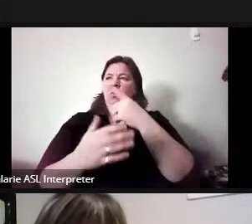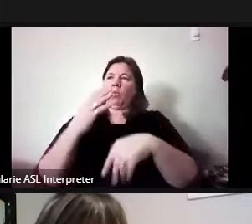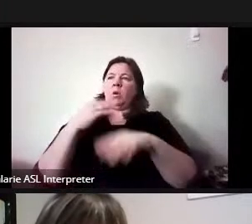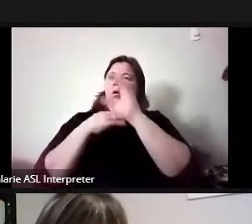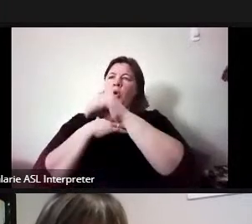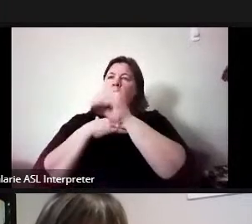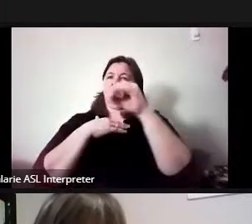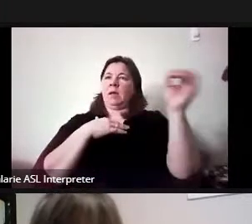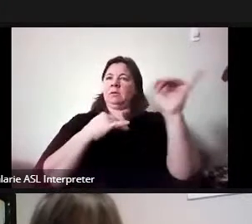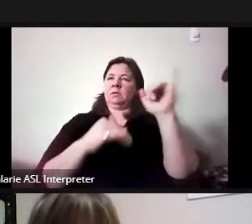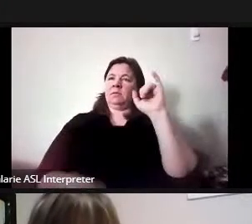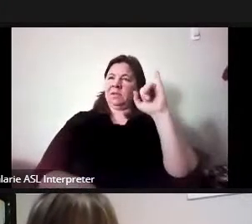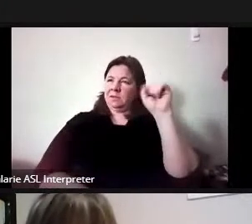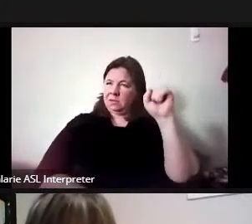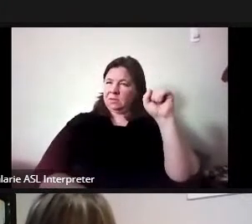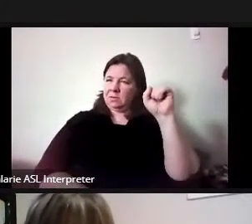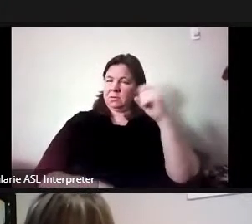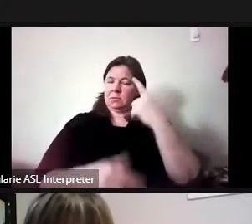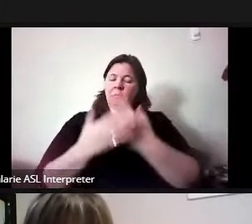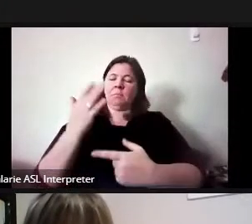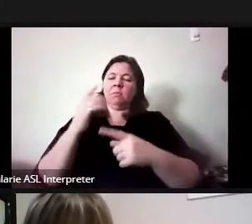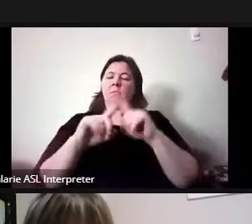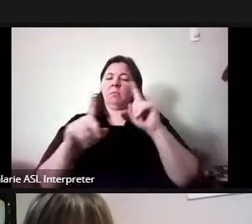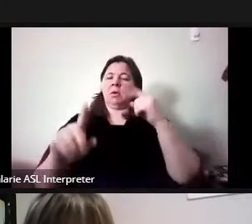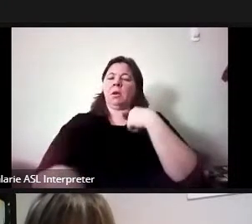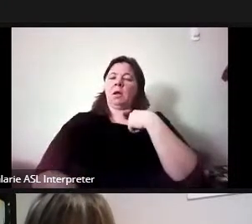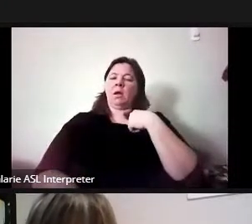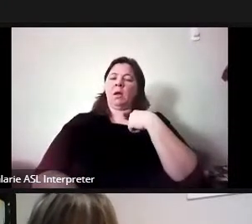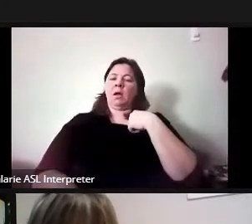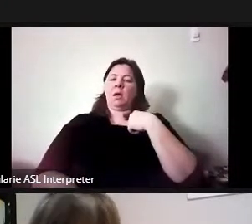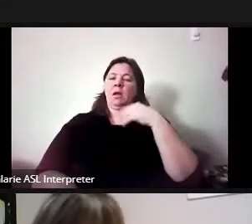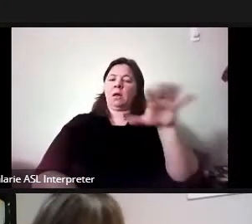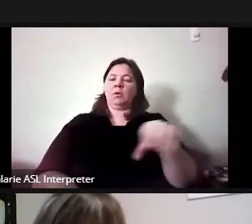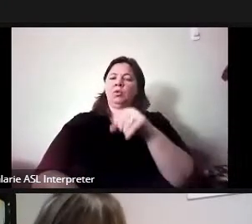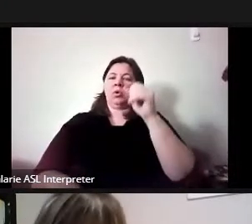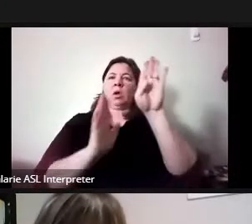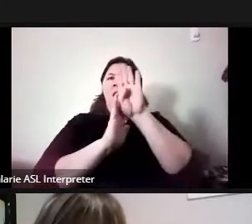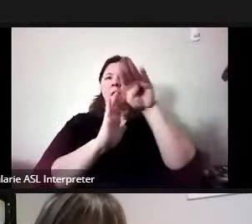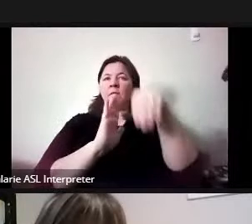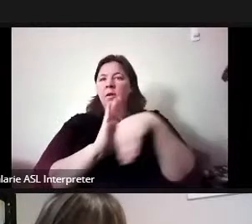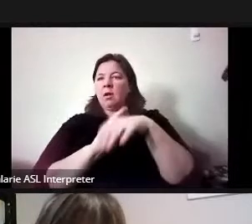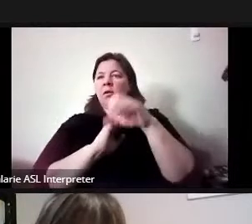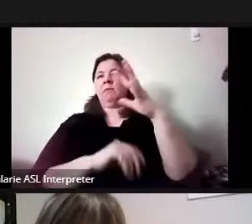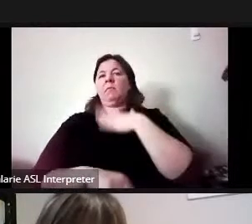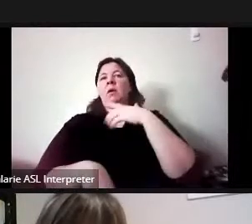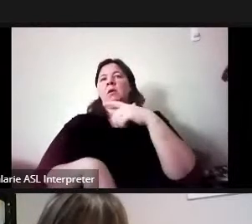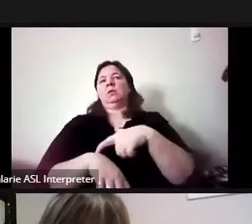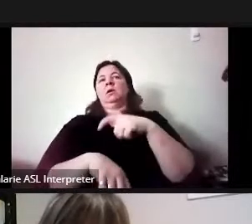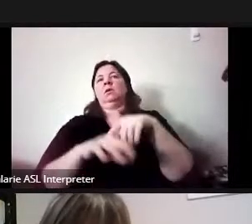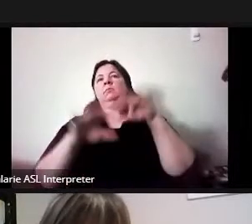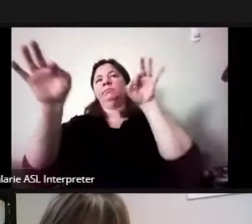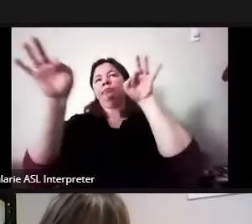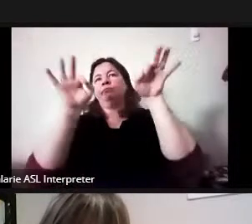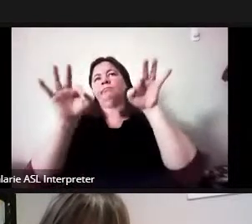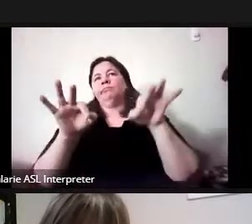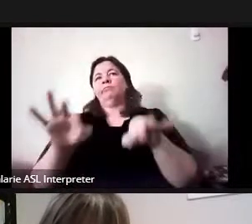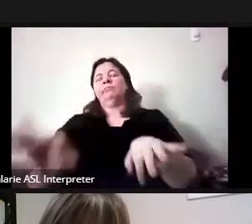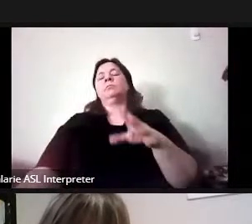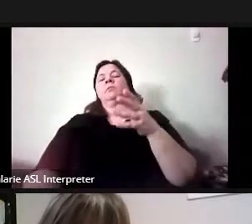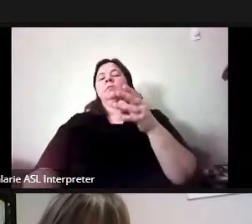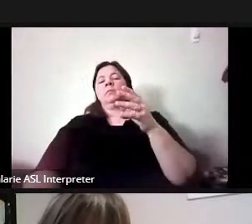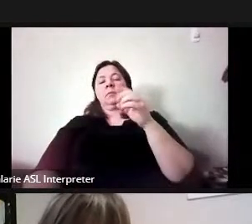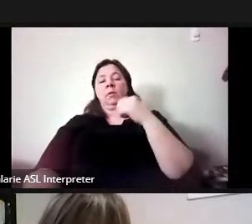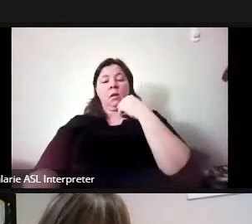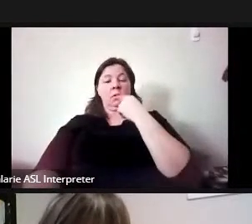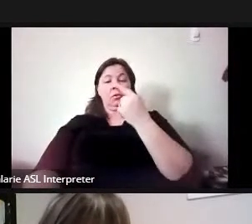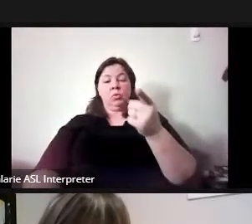but ultimately like it took half an hour or so, or more than half an hour. Then when I told